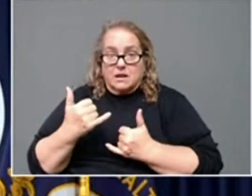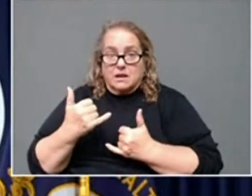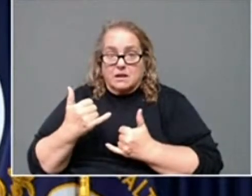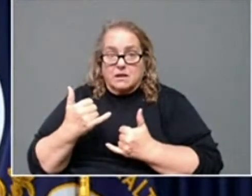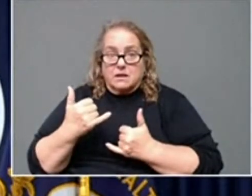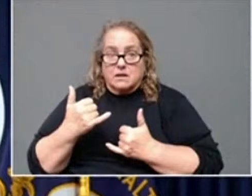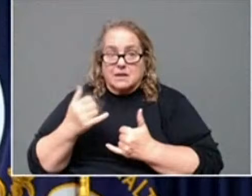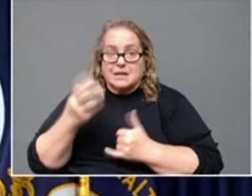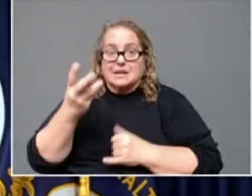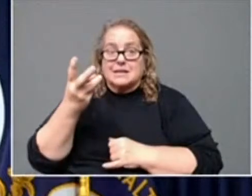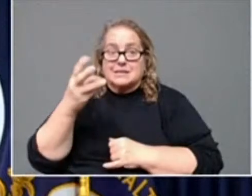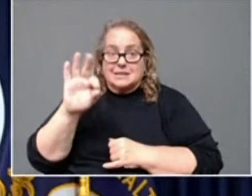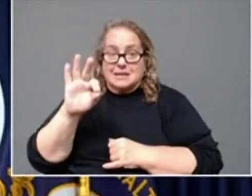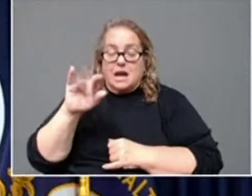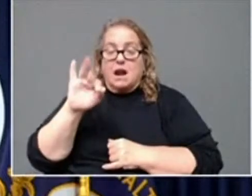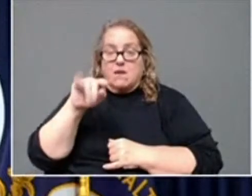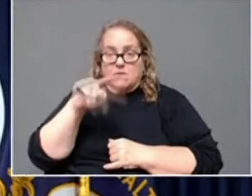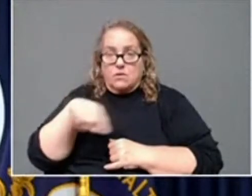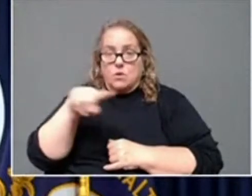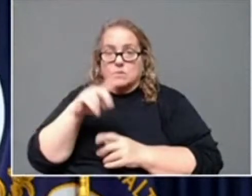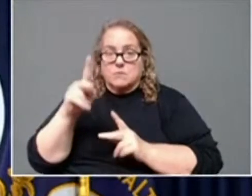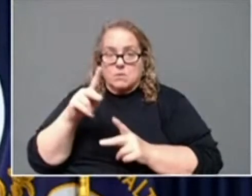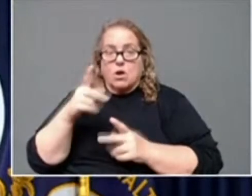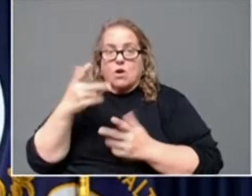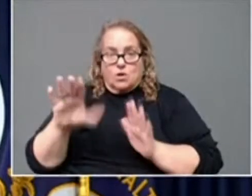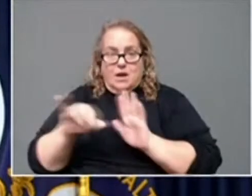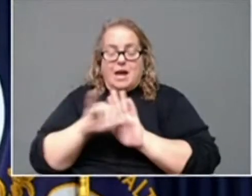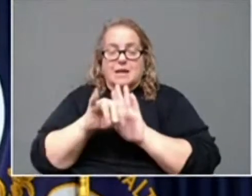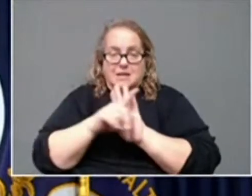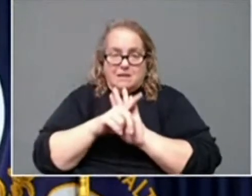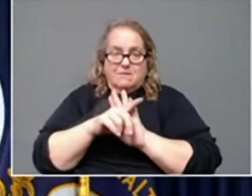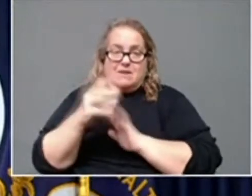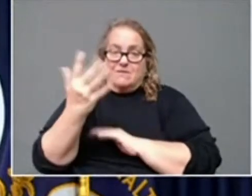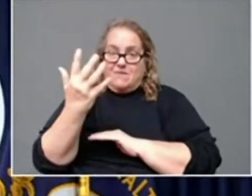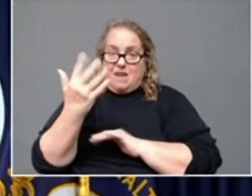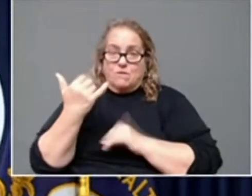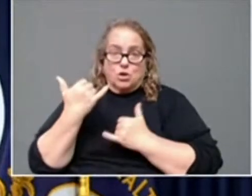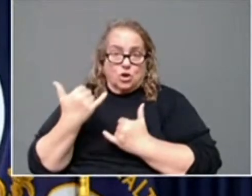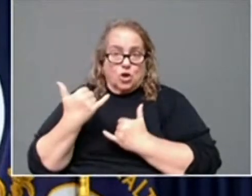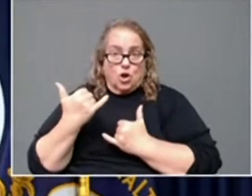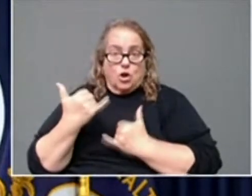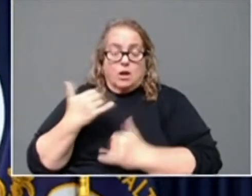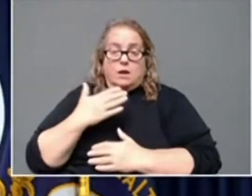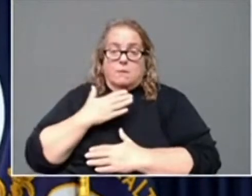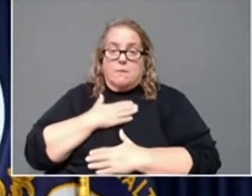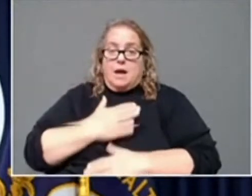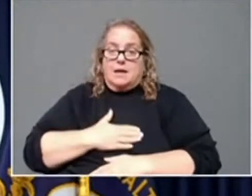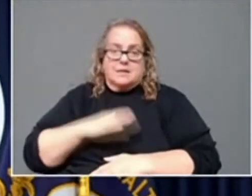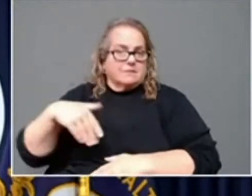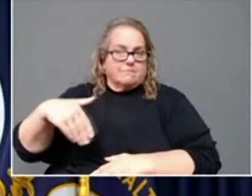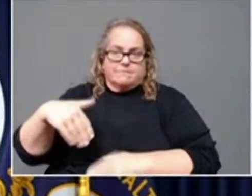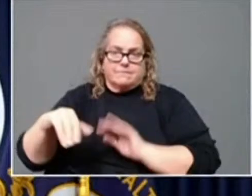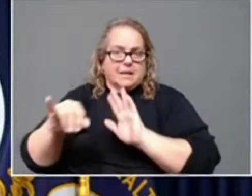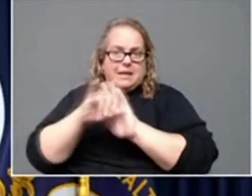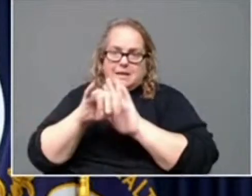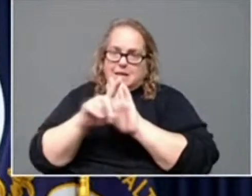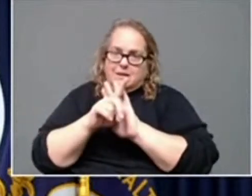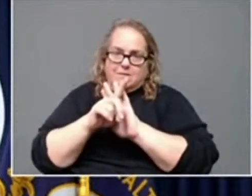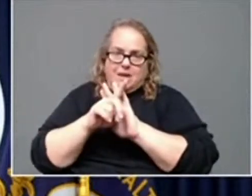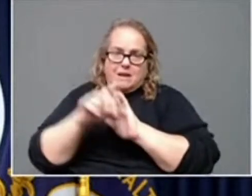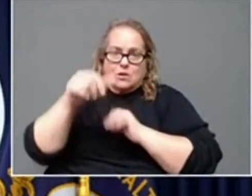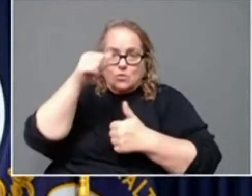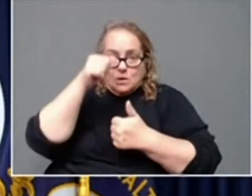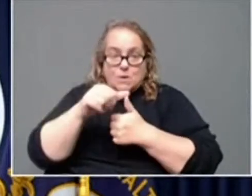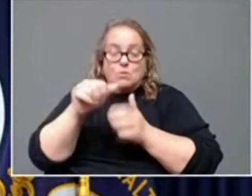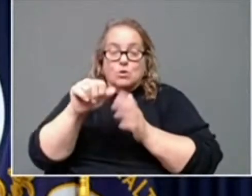69 of them are identified. So 5 currently unidentified. And remember, the state police need you at